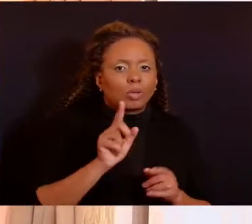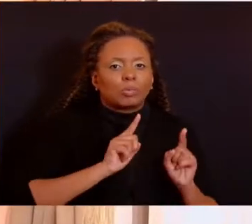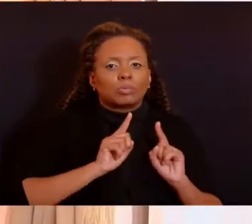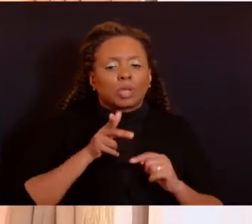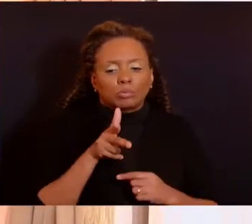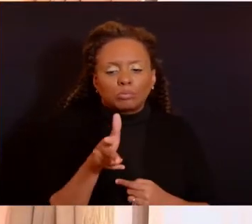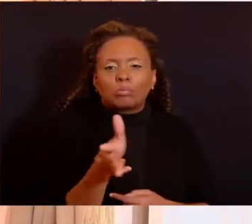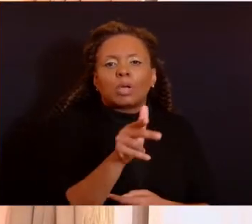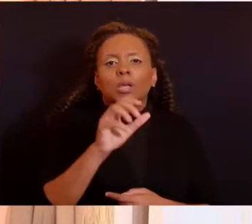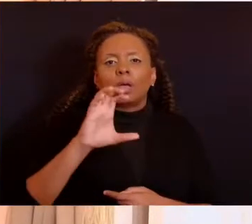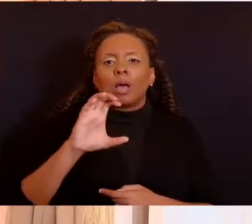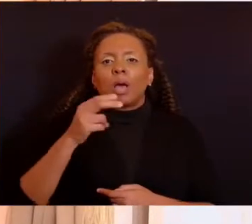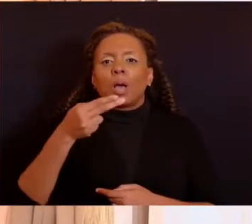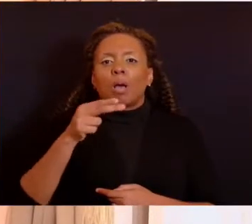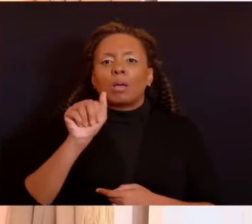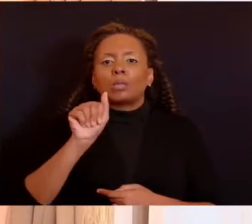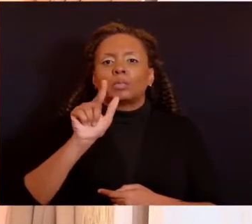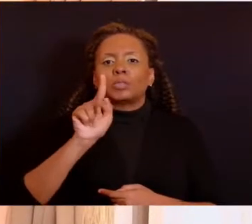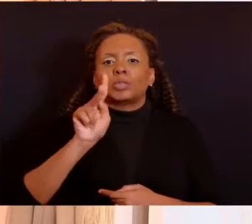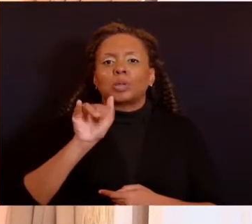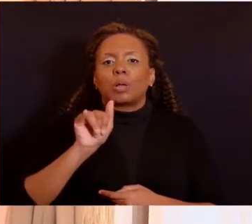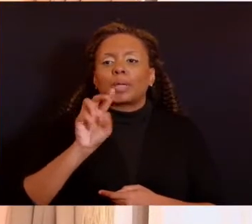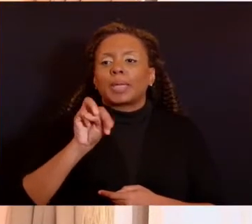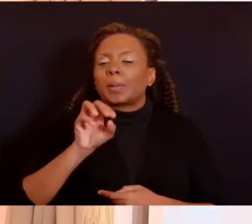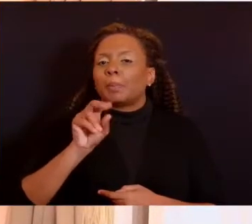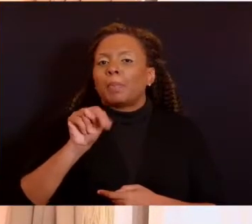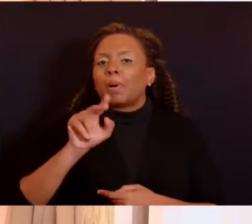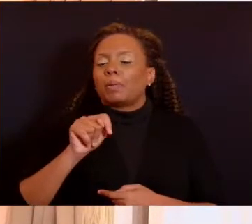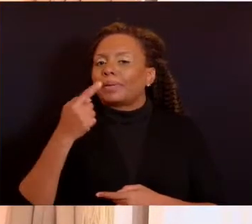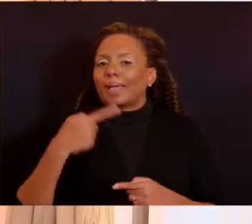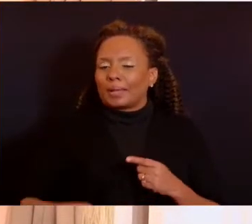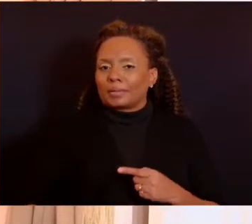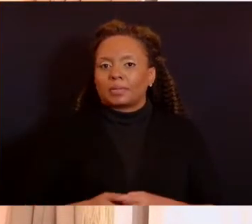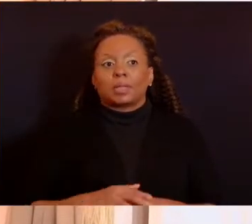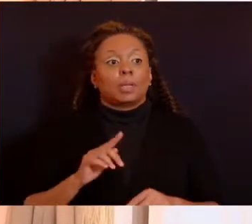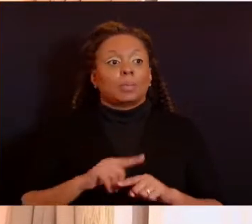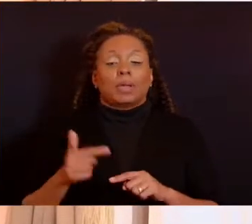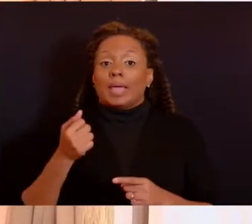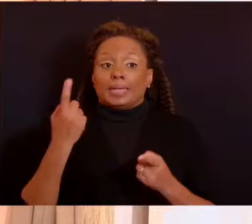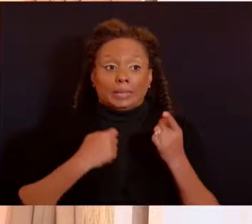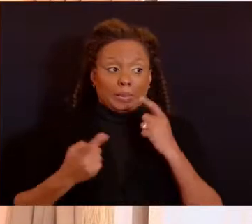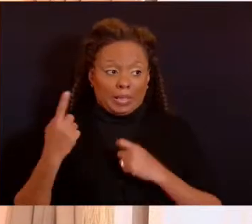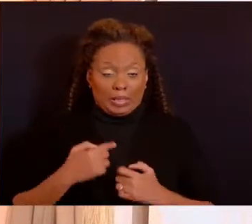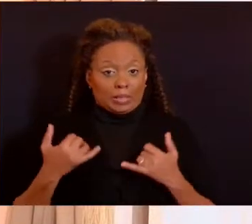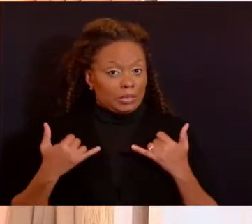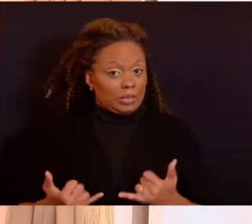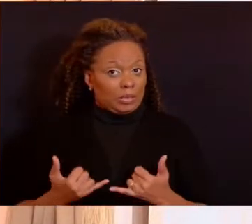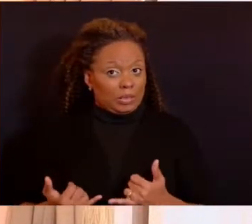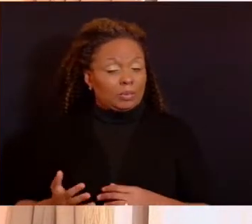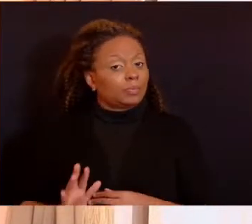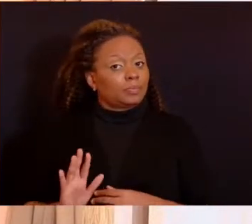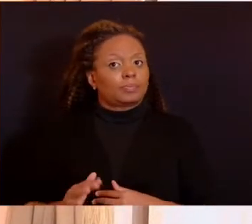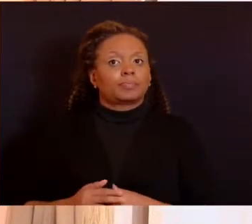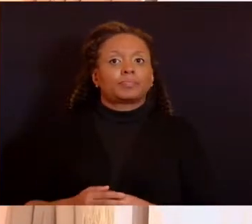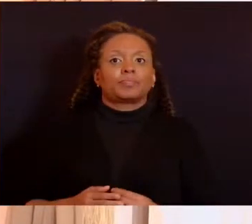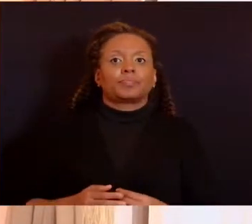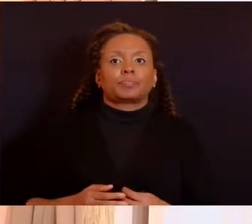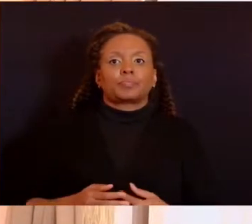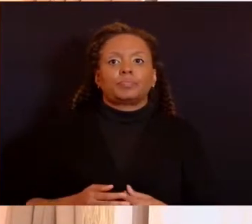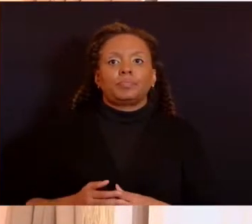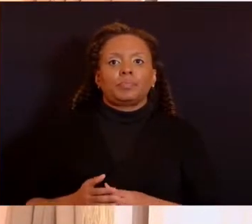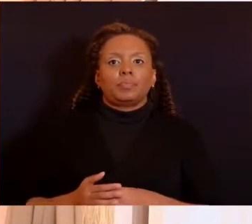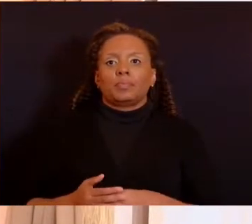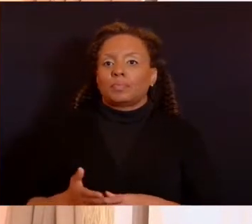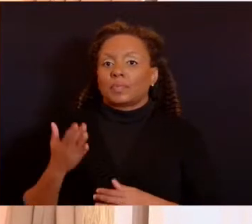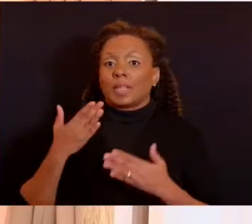But basically, we are available to answer any questions related to what transpired today and where we're going. Thank